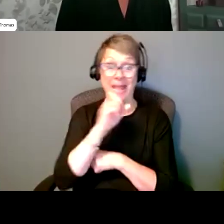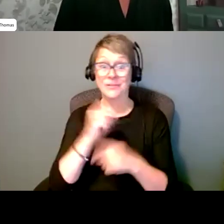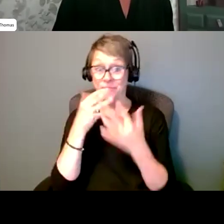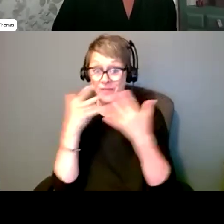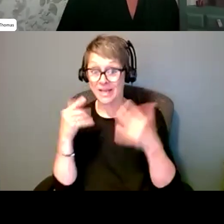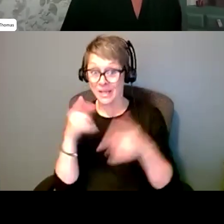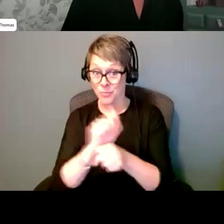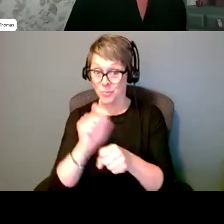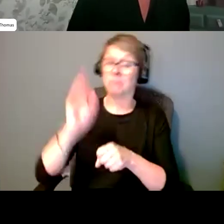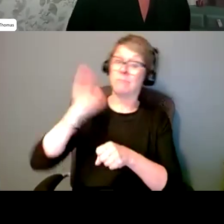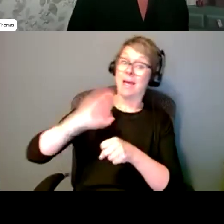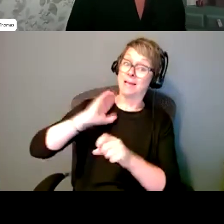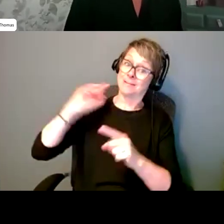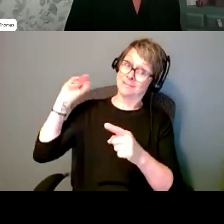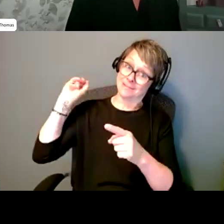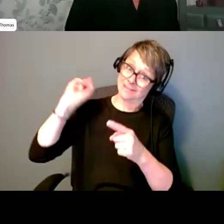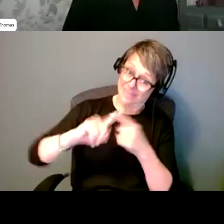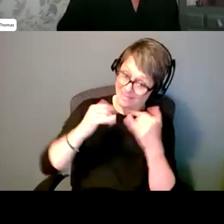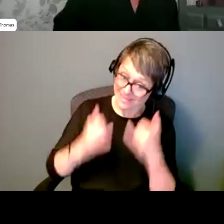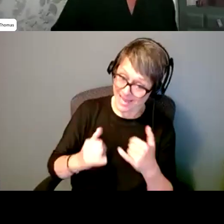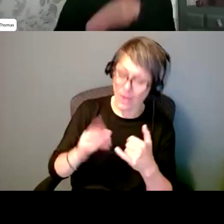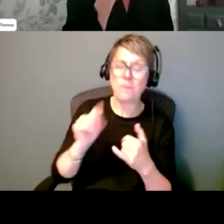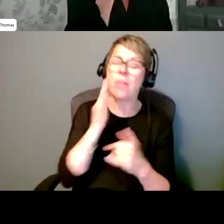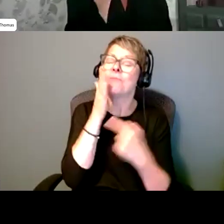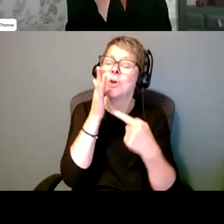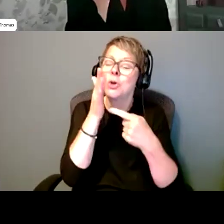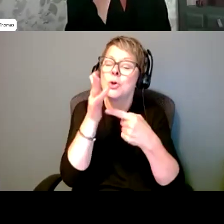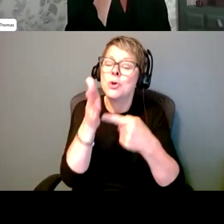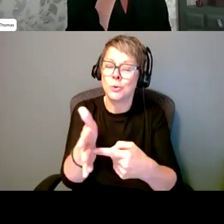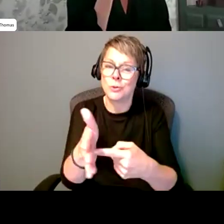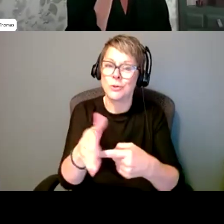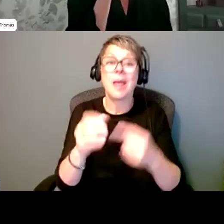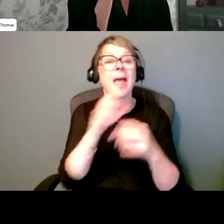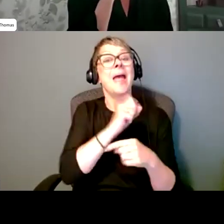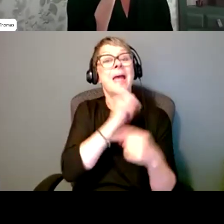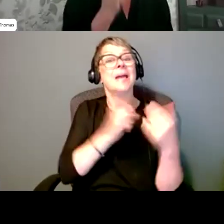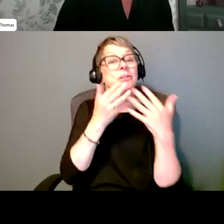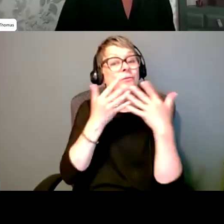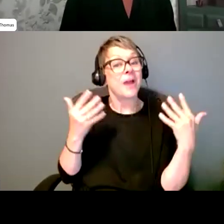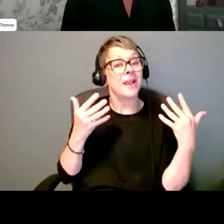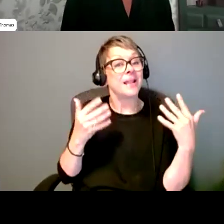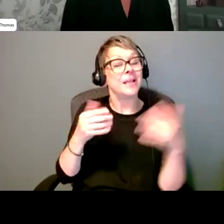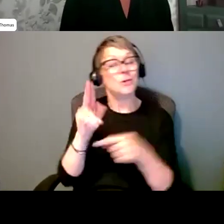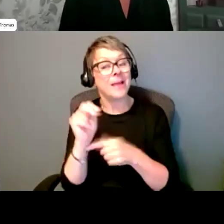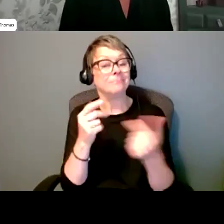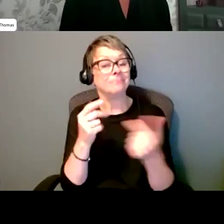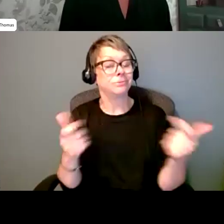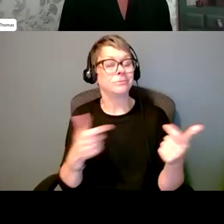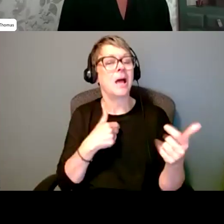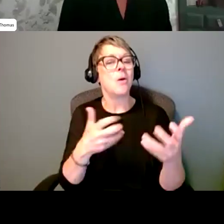present. You've got that future, and I want to pull that age-friendly and take it into the United Nations as well, if I